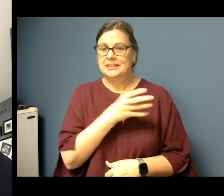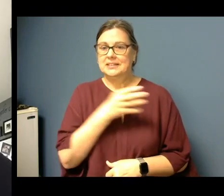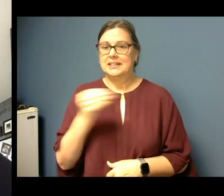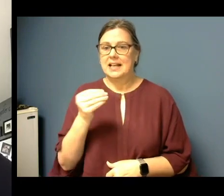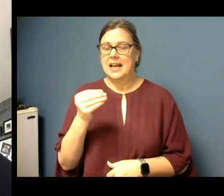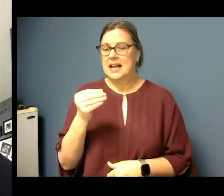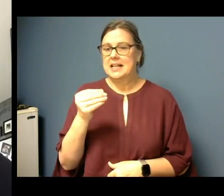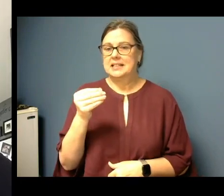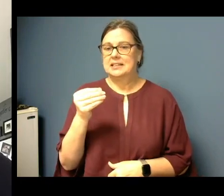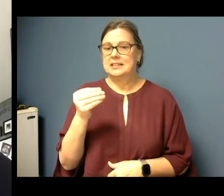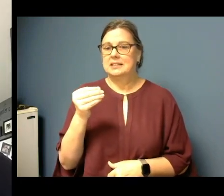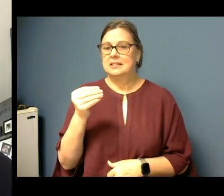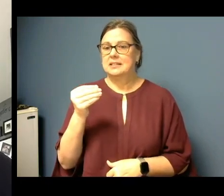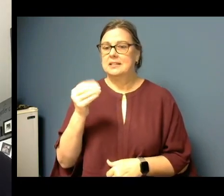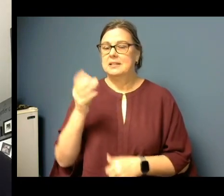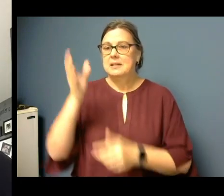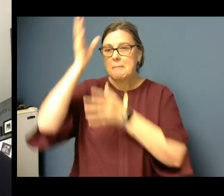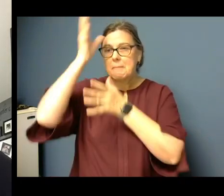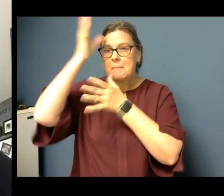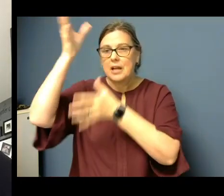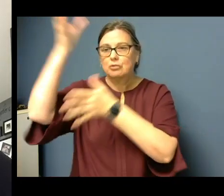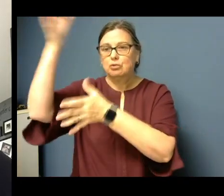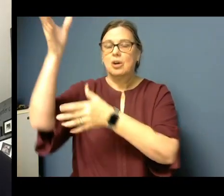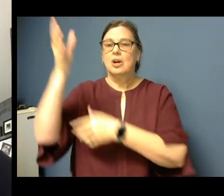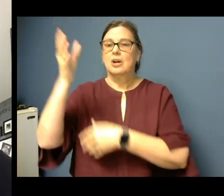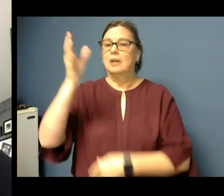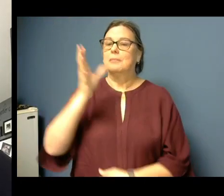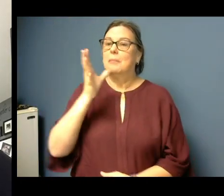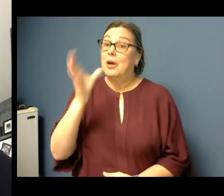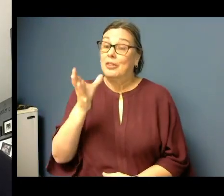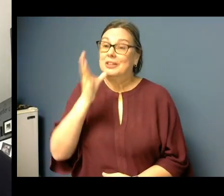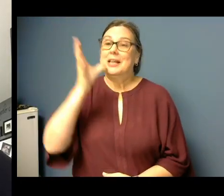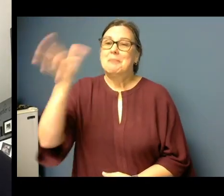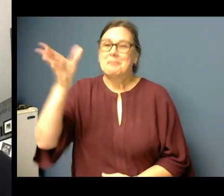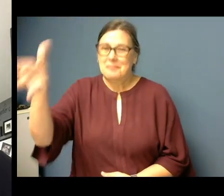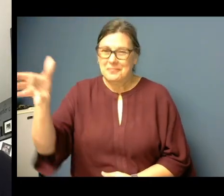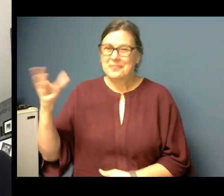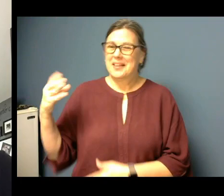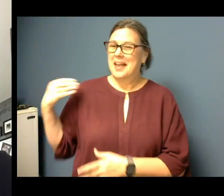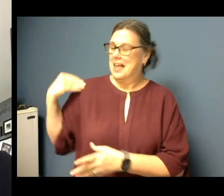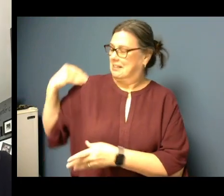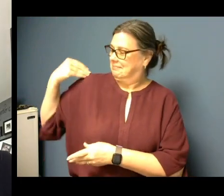X is for our mothers, our matriarchs, our ancestors,